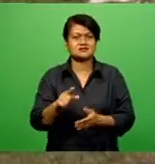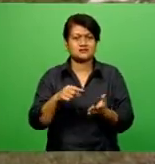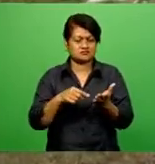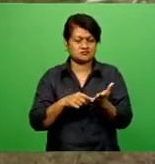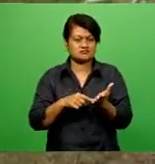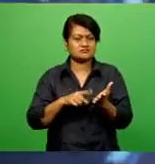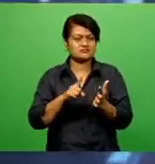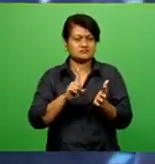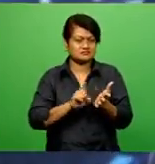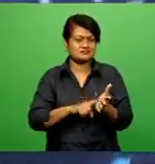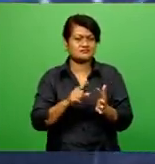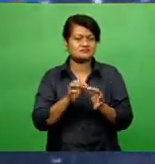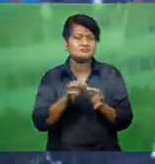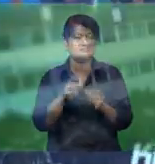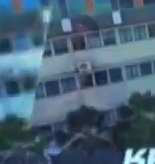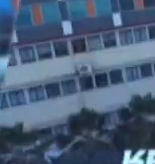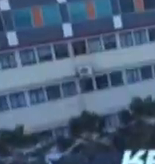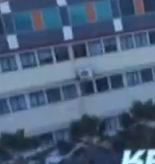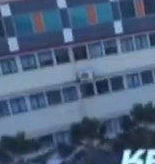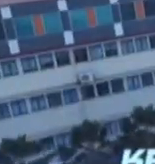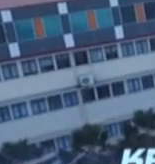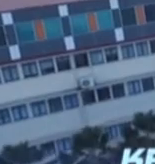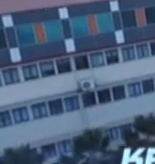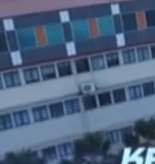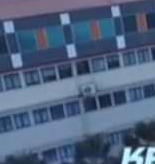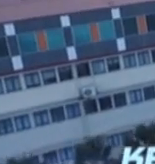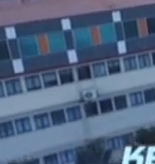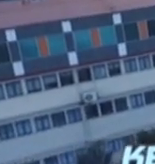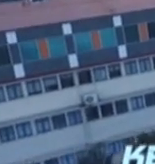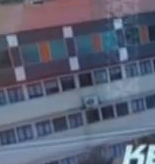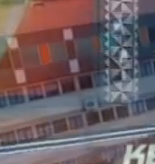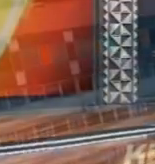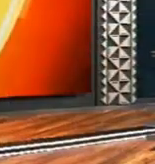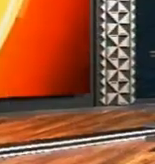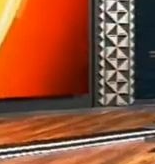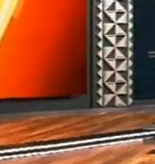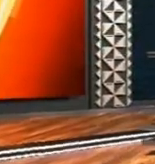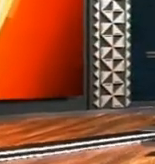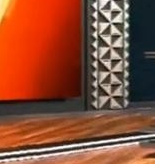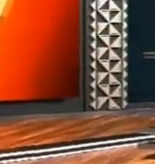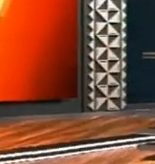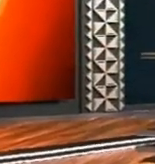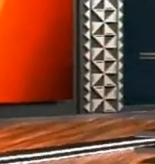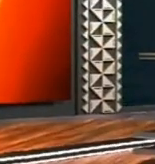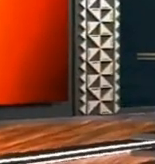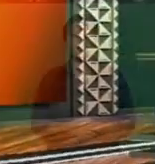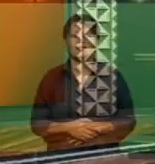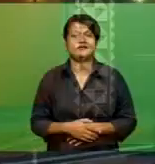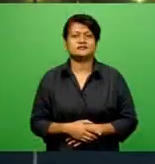LTDD. From the studios of FBC Suva, Atera Lendua.